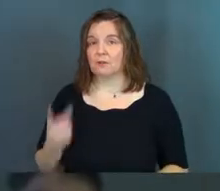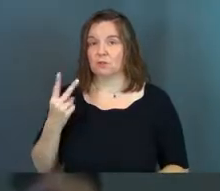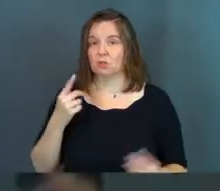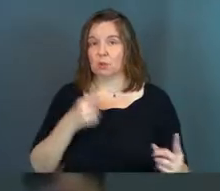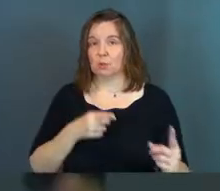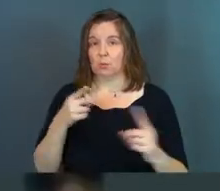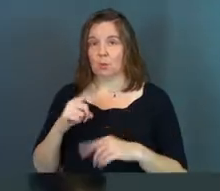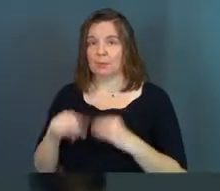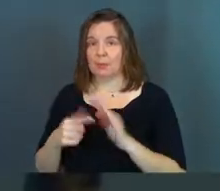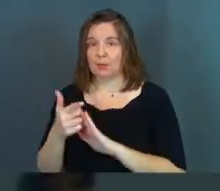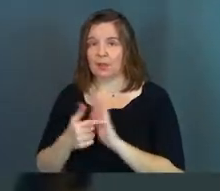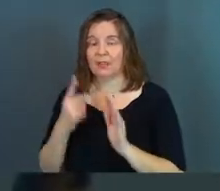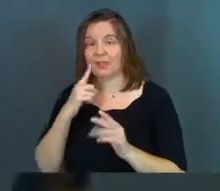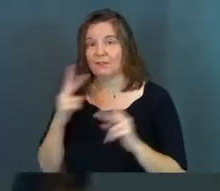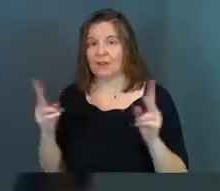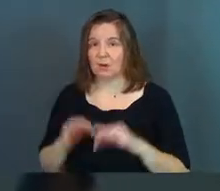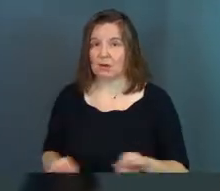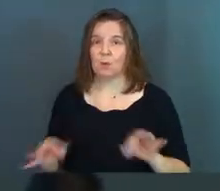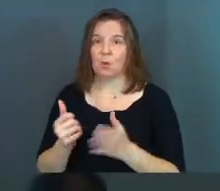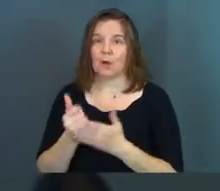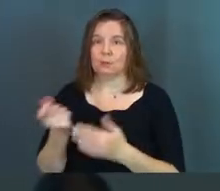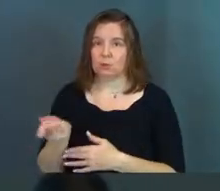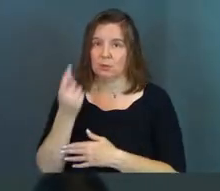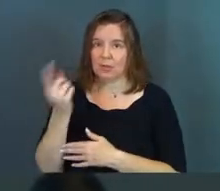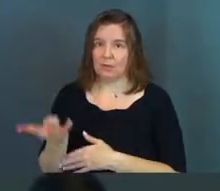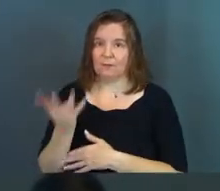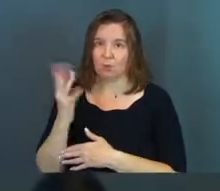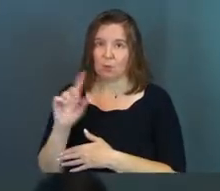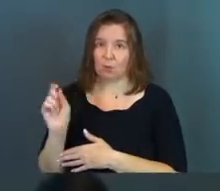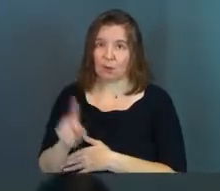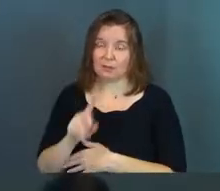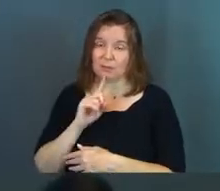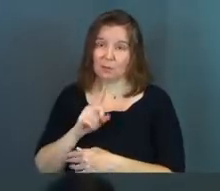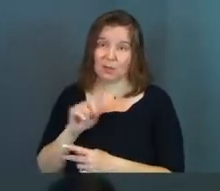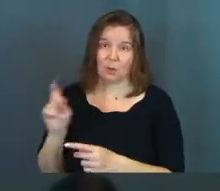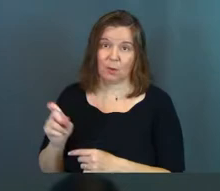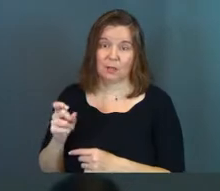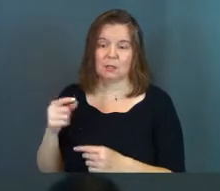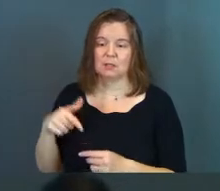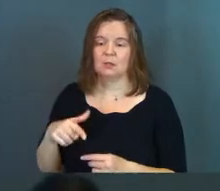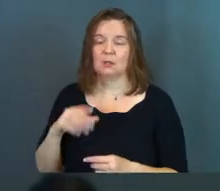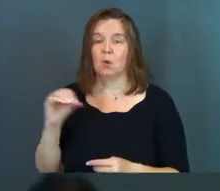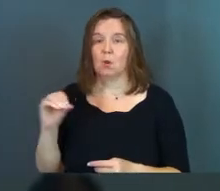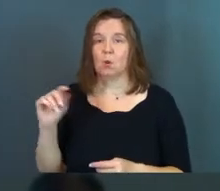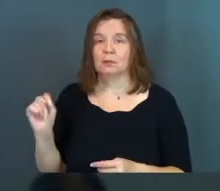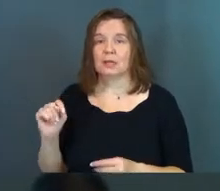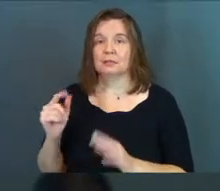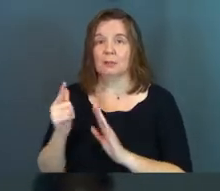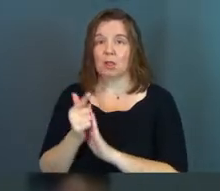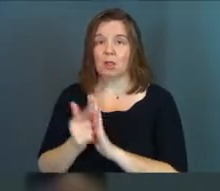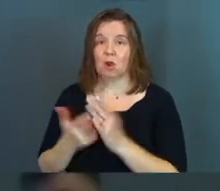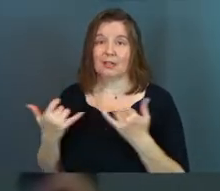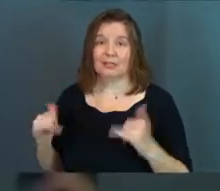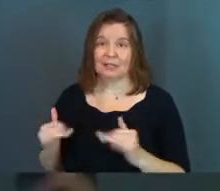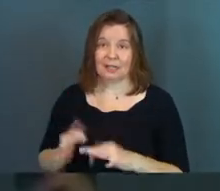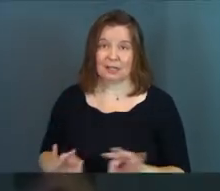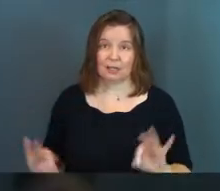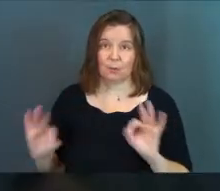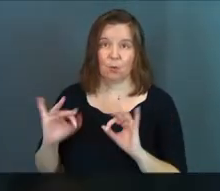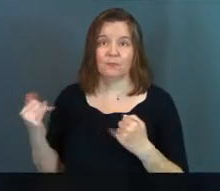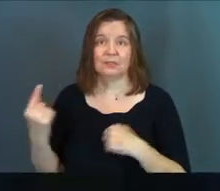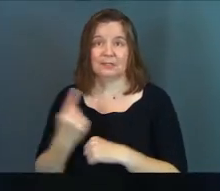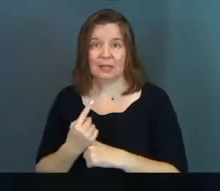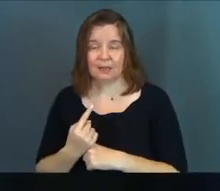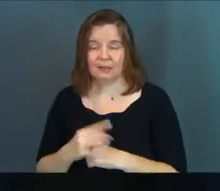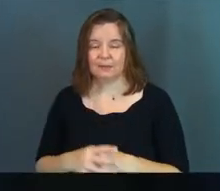2 points about the law that I think are very important and will help us to answer those 4 questions and our ultimate question of is the Old Testament law still important for us